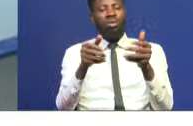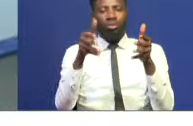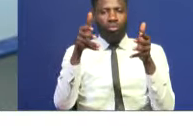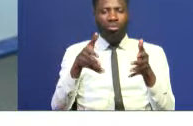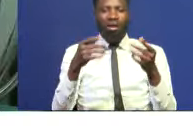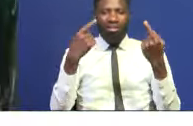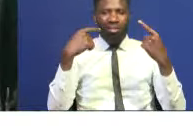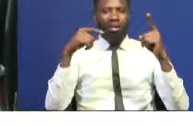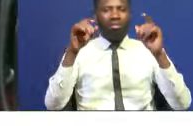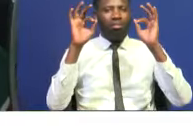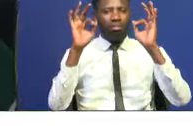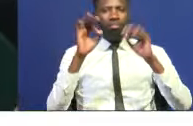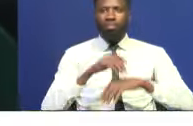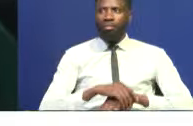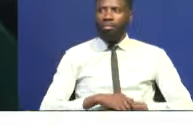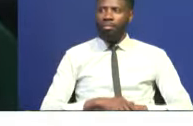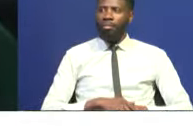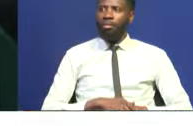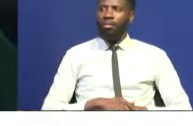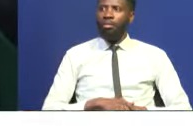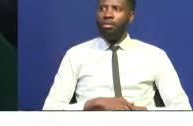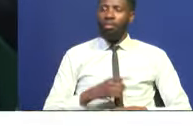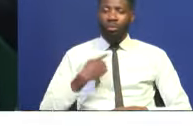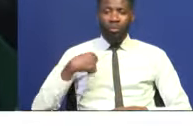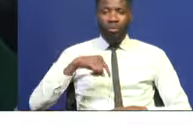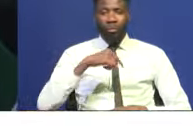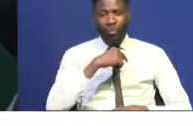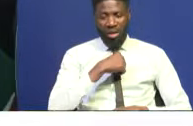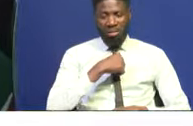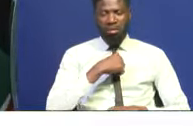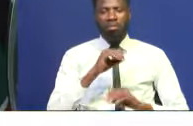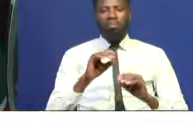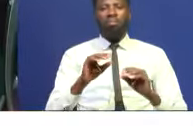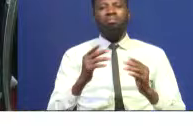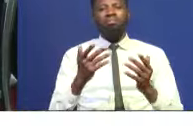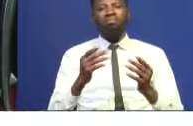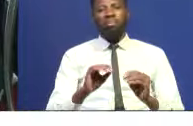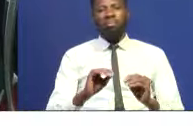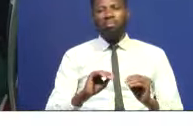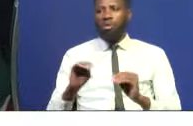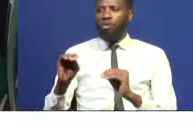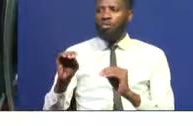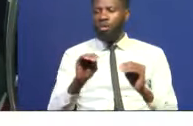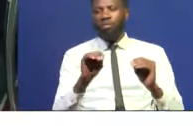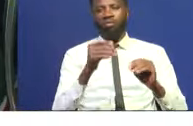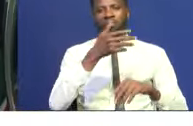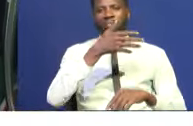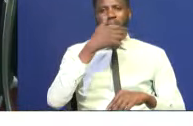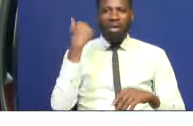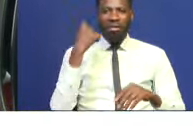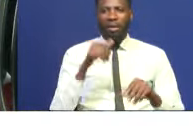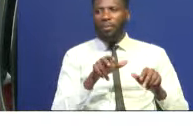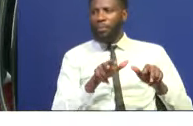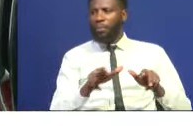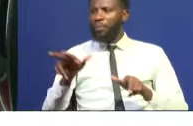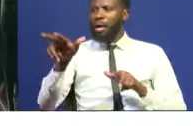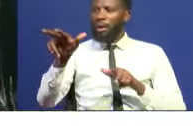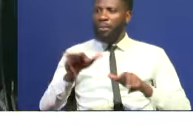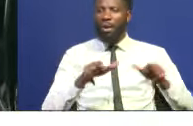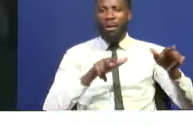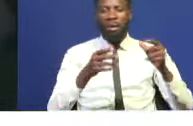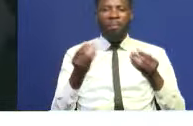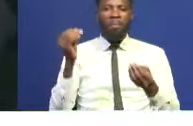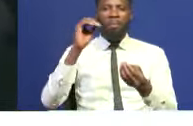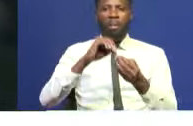great success for the team. We picked the loose man, we moved the puck better, we shot more, and we just outskated them and made sure they don't get as many chances